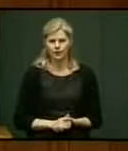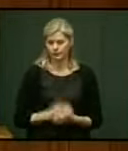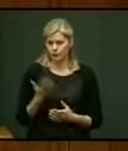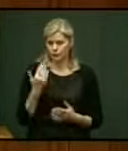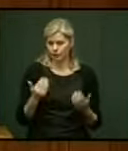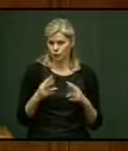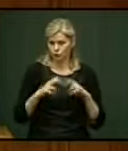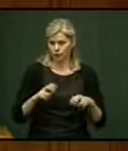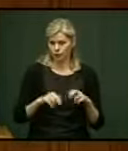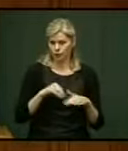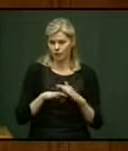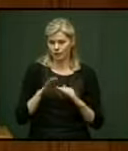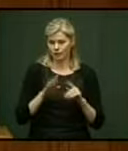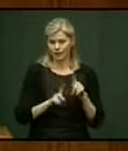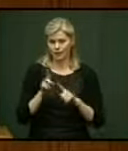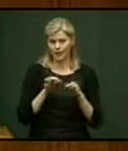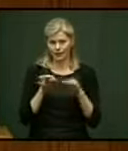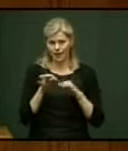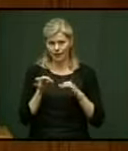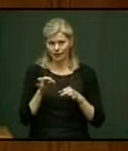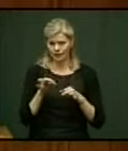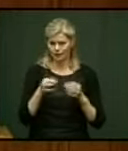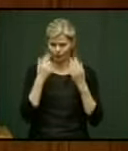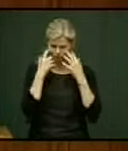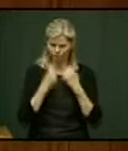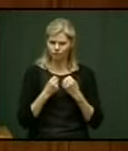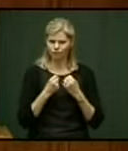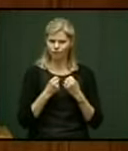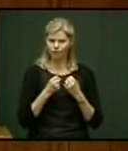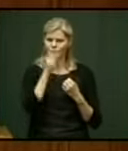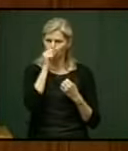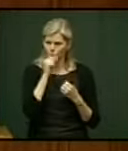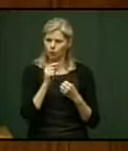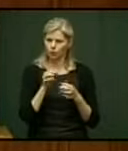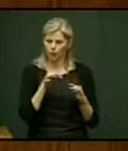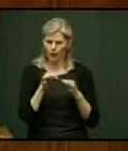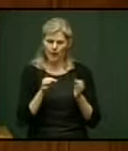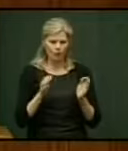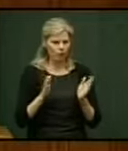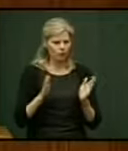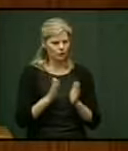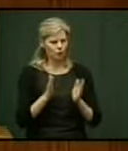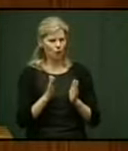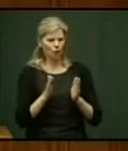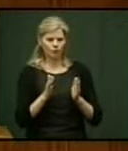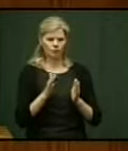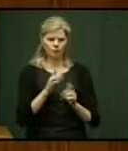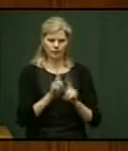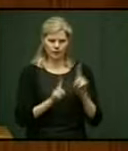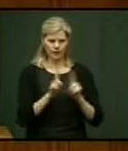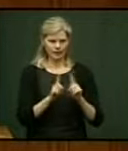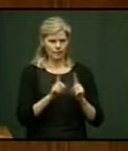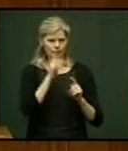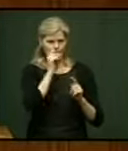is entirely possible to foster healthier, safer, and more livable towns and cities. Doing so will even save